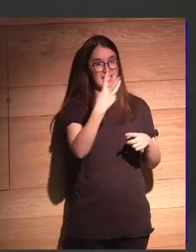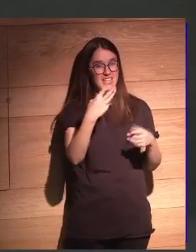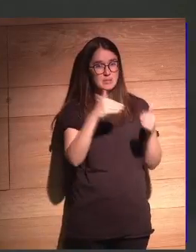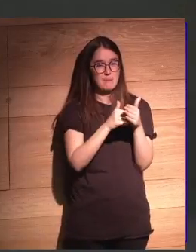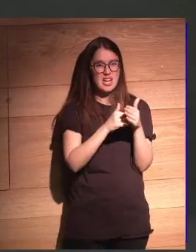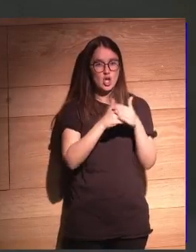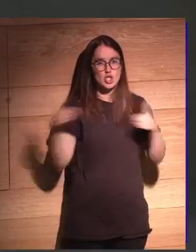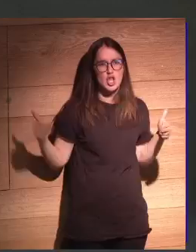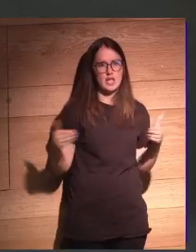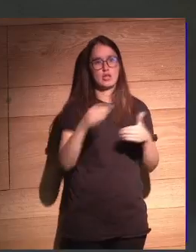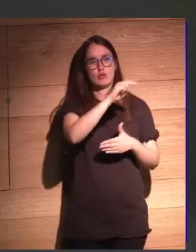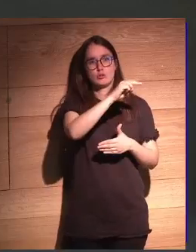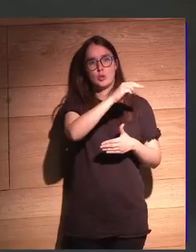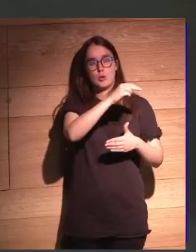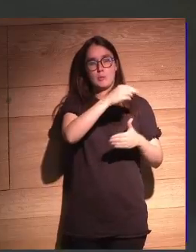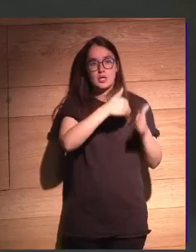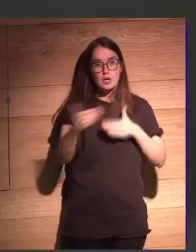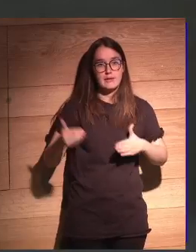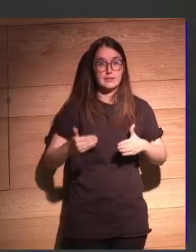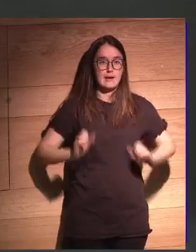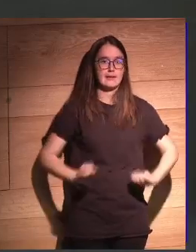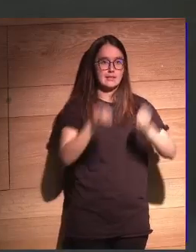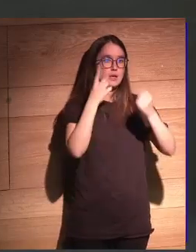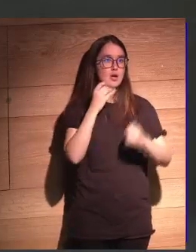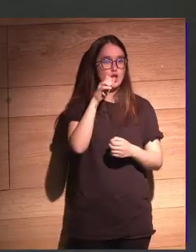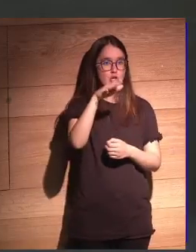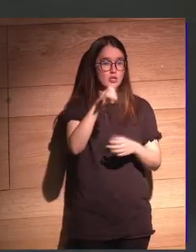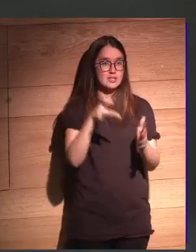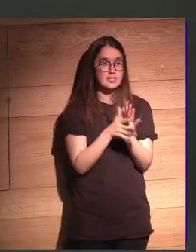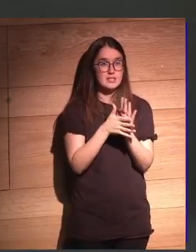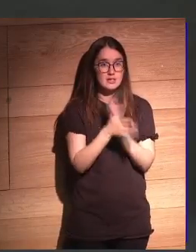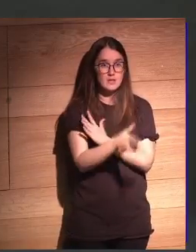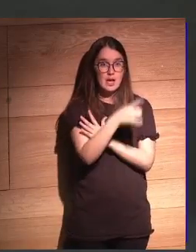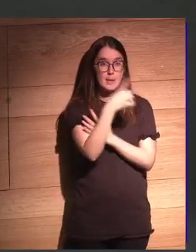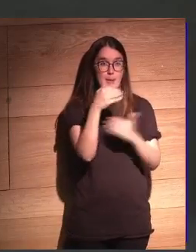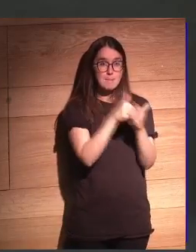they made in the banking system. London has recovered to